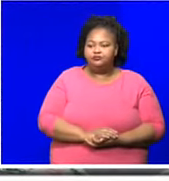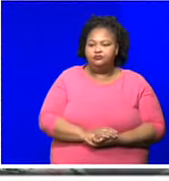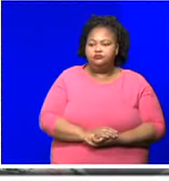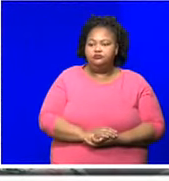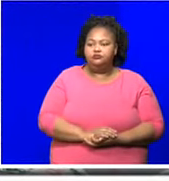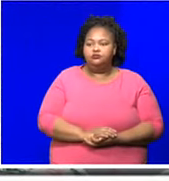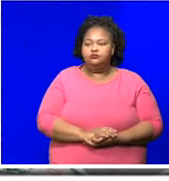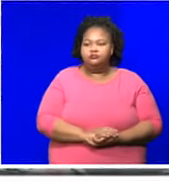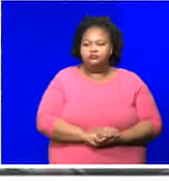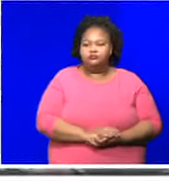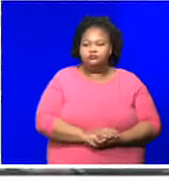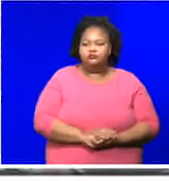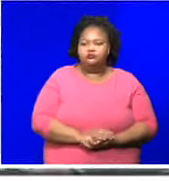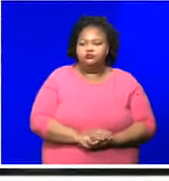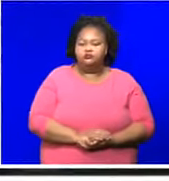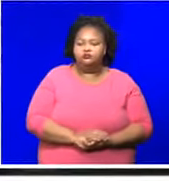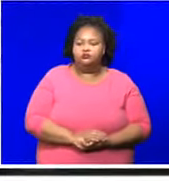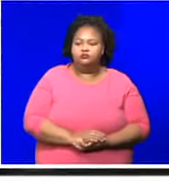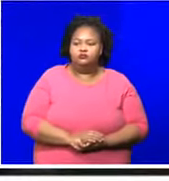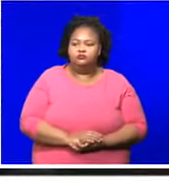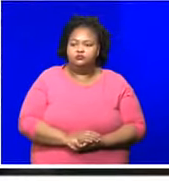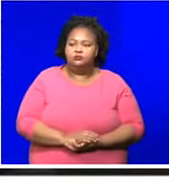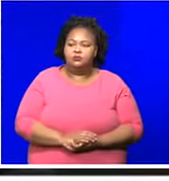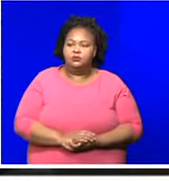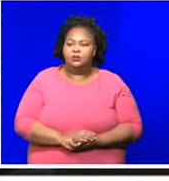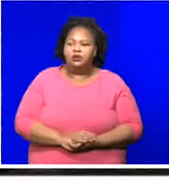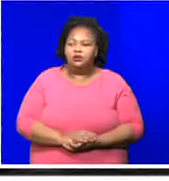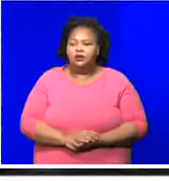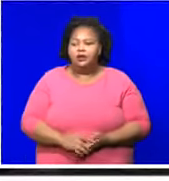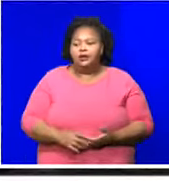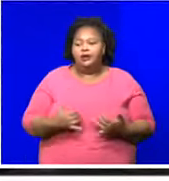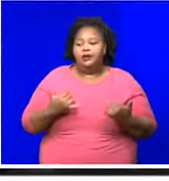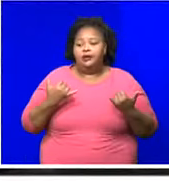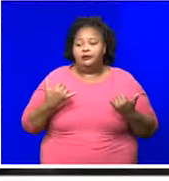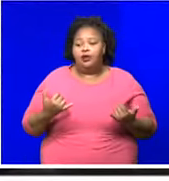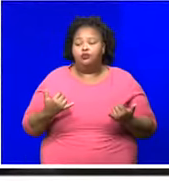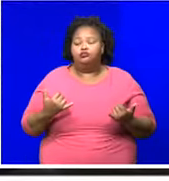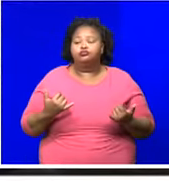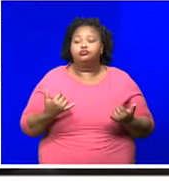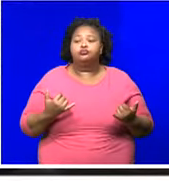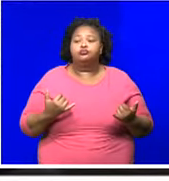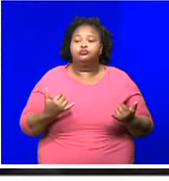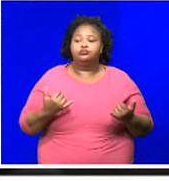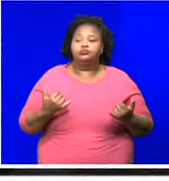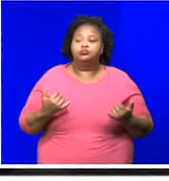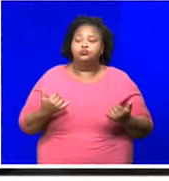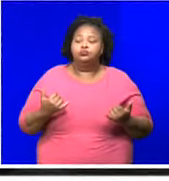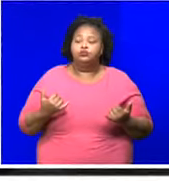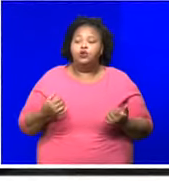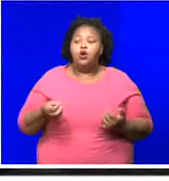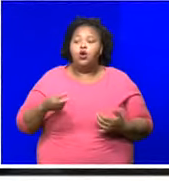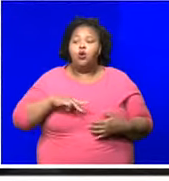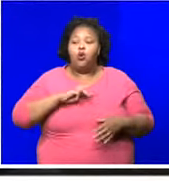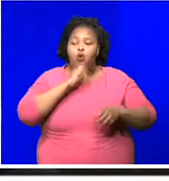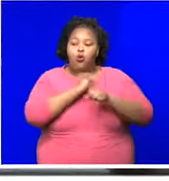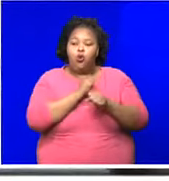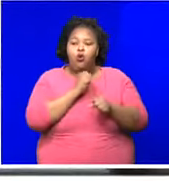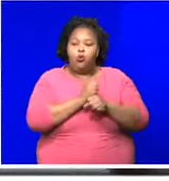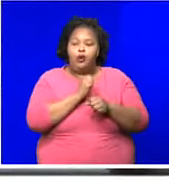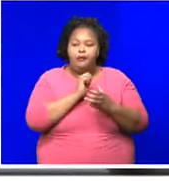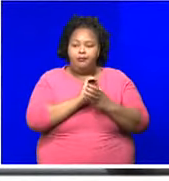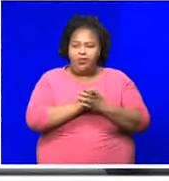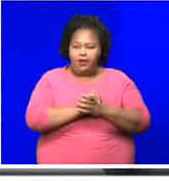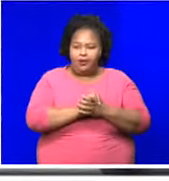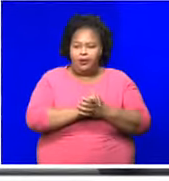we've increased our supplier base now to 5. So that we ensure that we have a sustained supply of